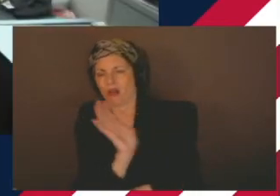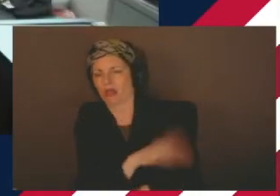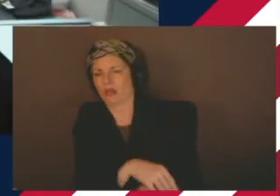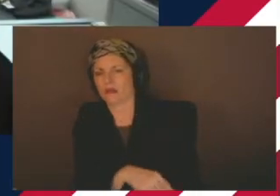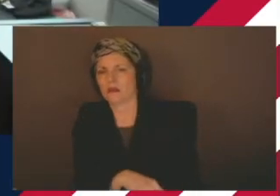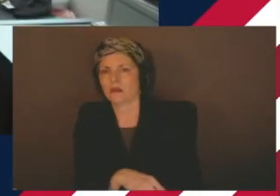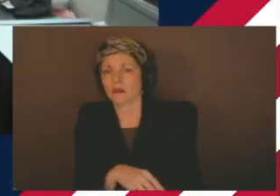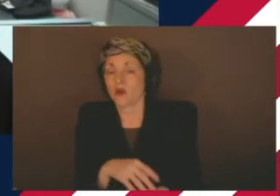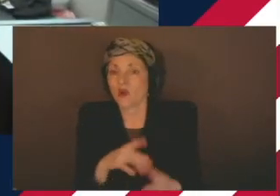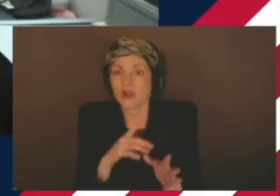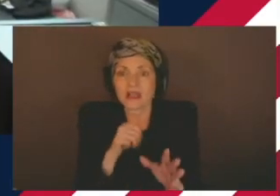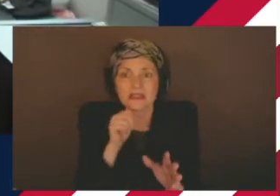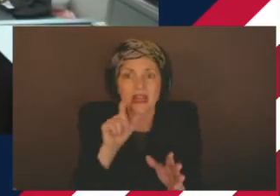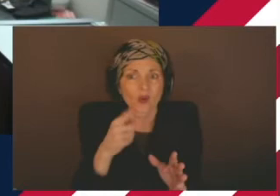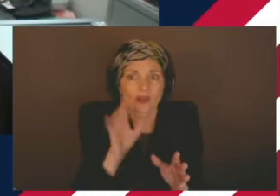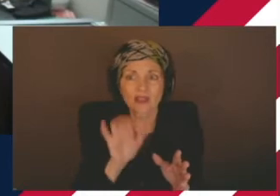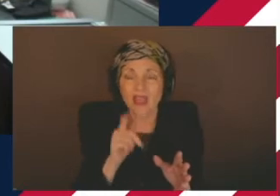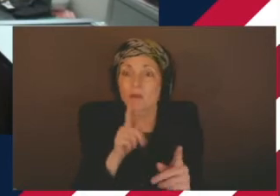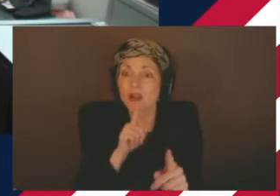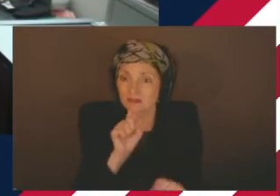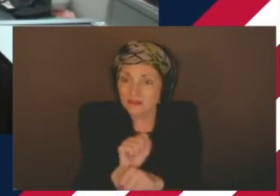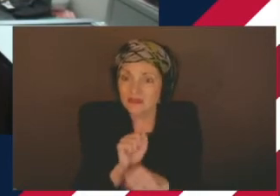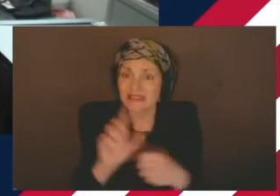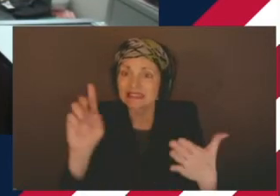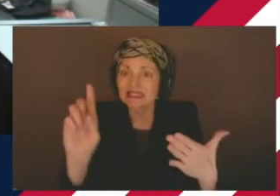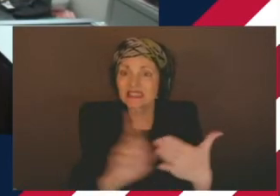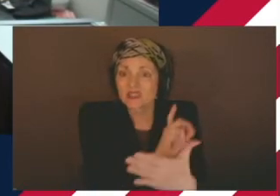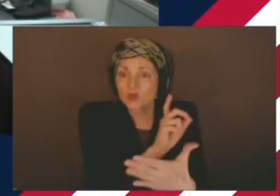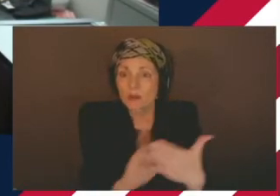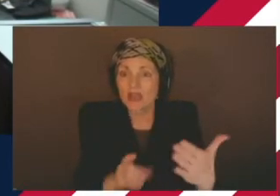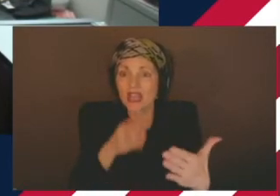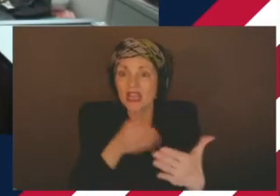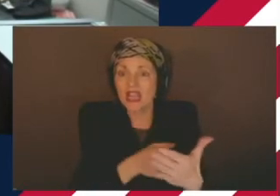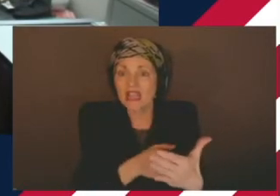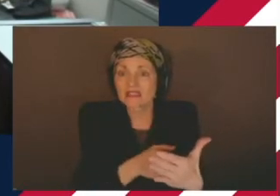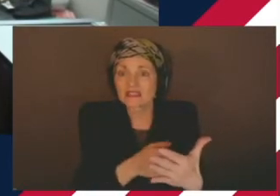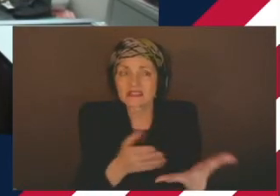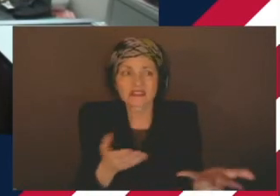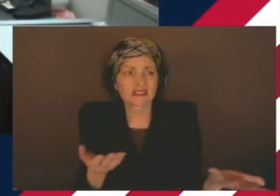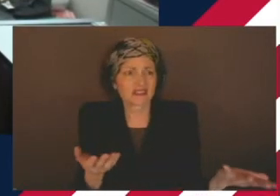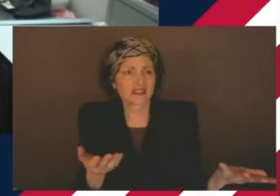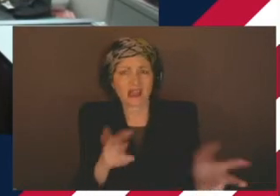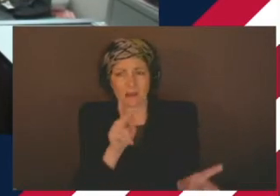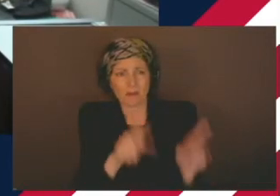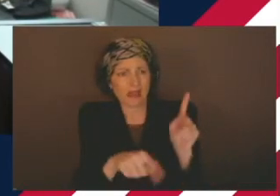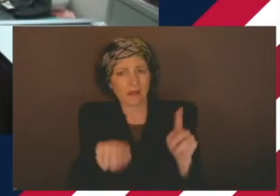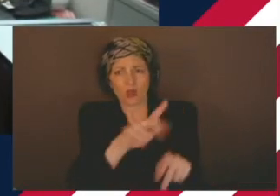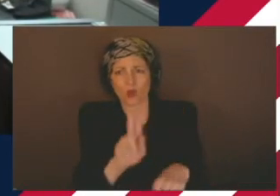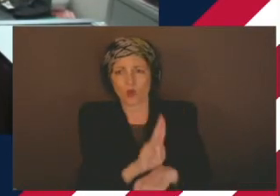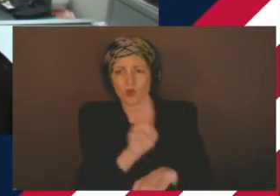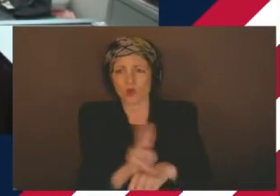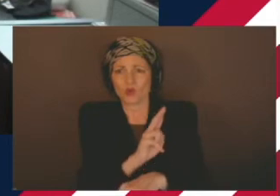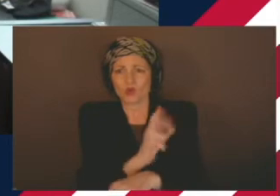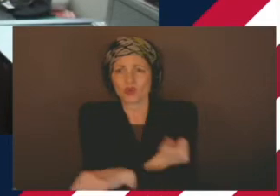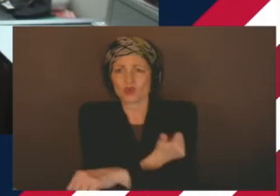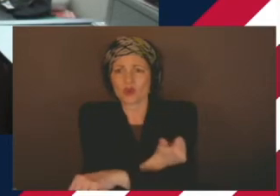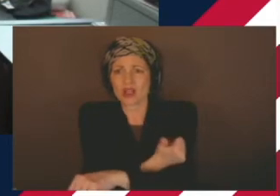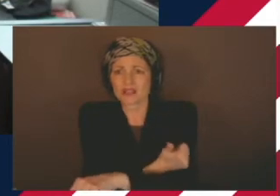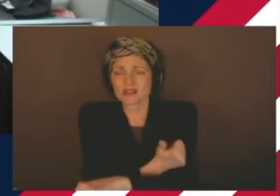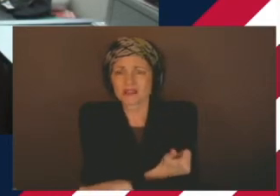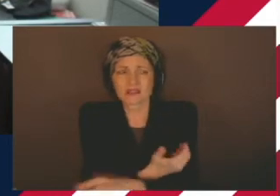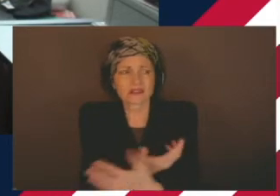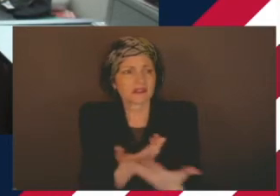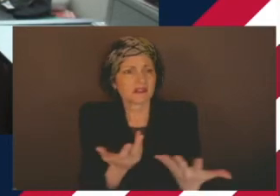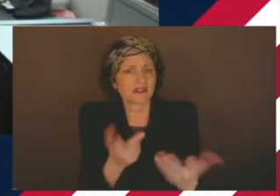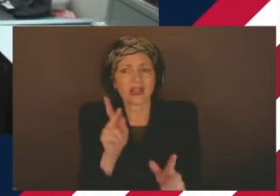just stigma, it's discrimination. It is prejudice against people who use drugs. It is prejudice against people who